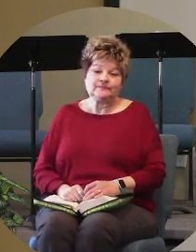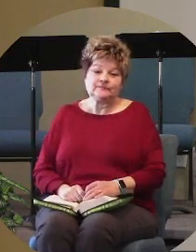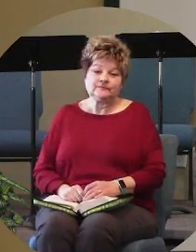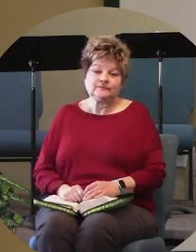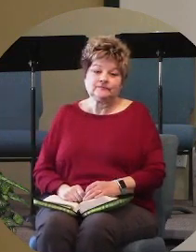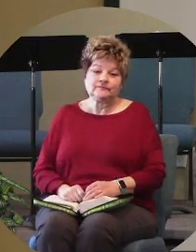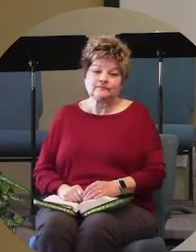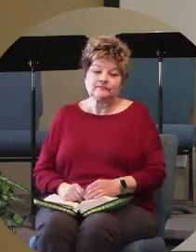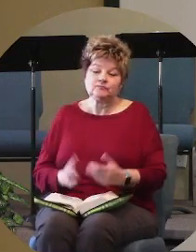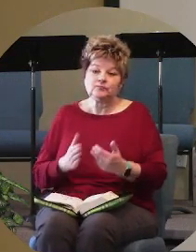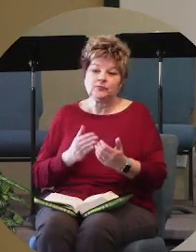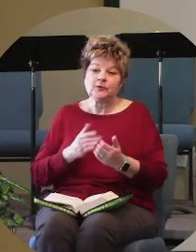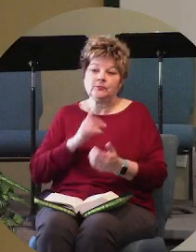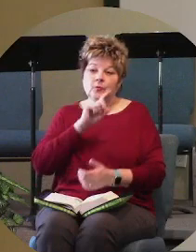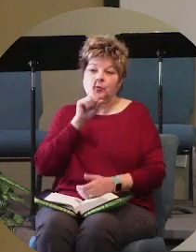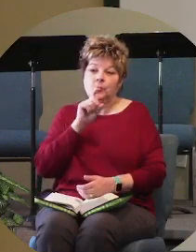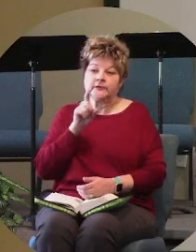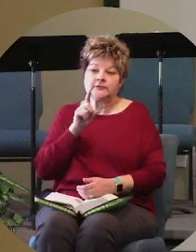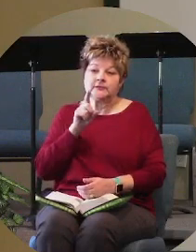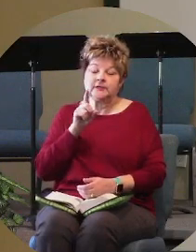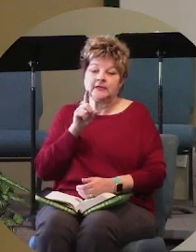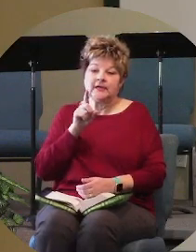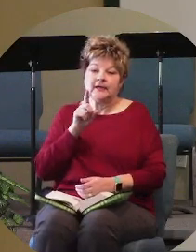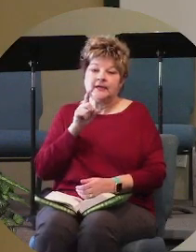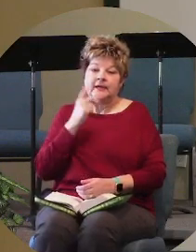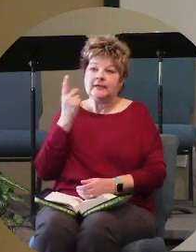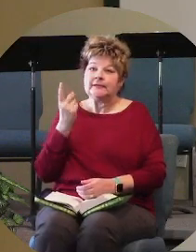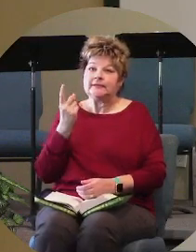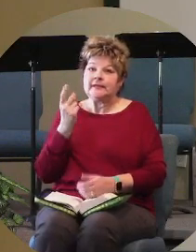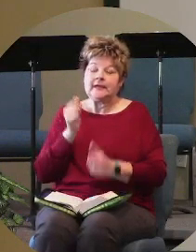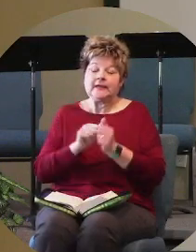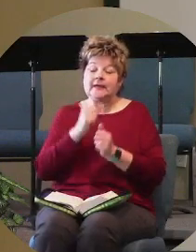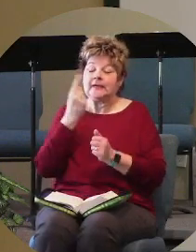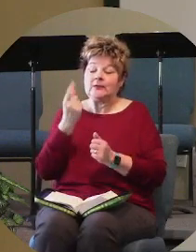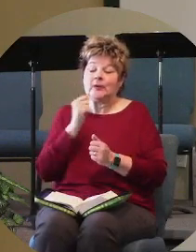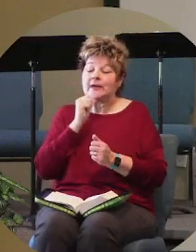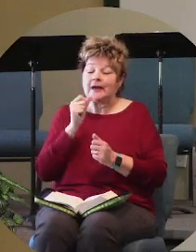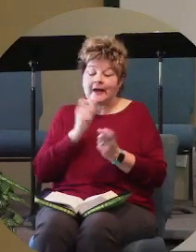Really simple question. Has anybody not sinned?